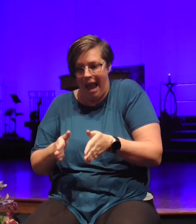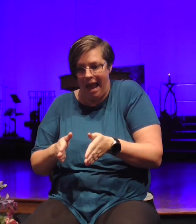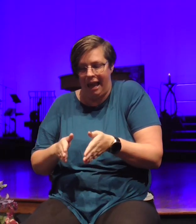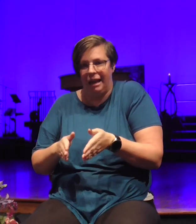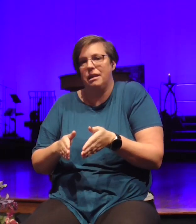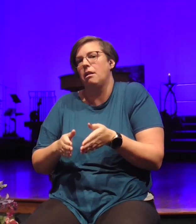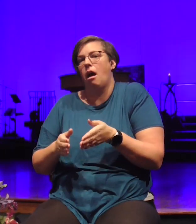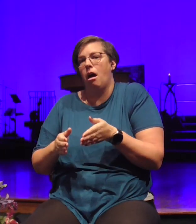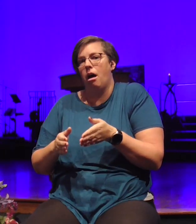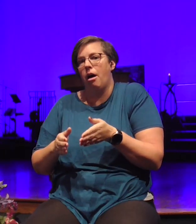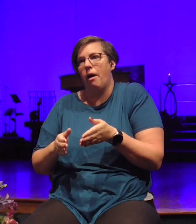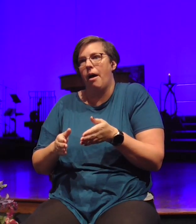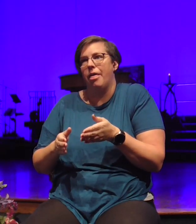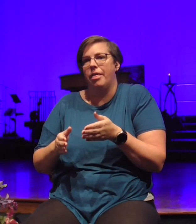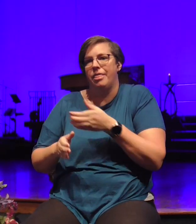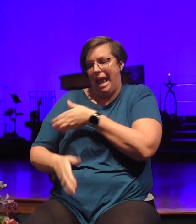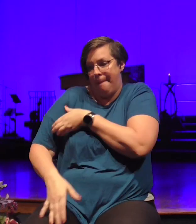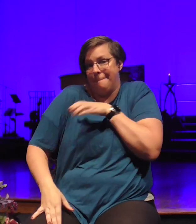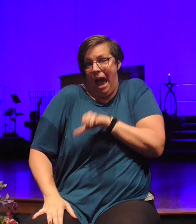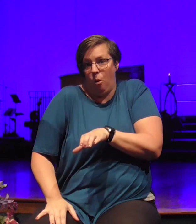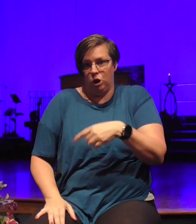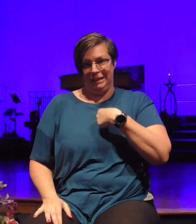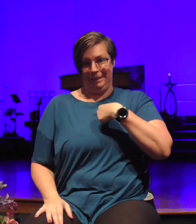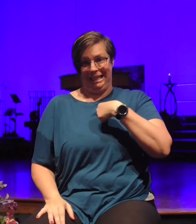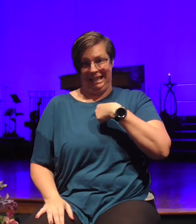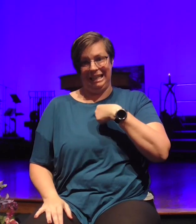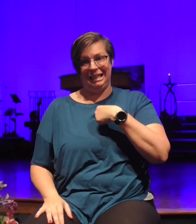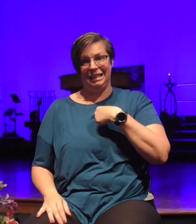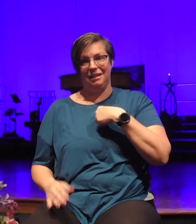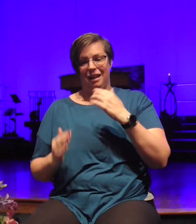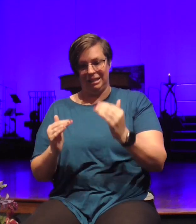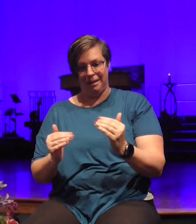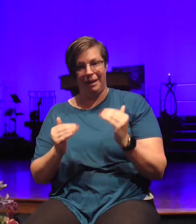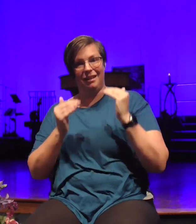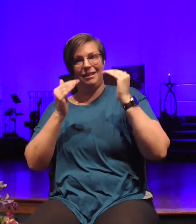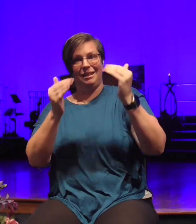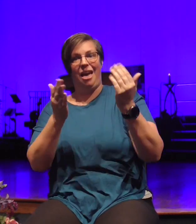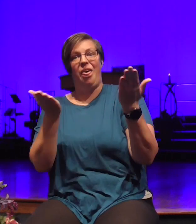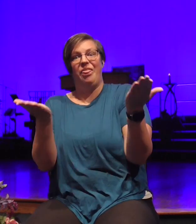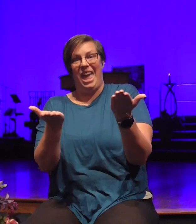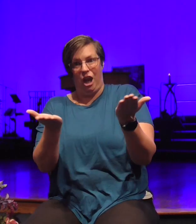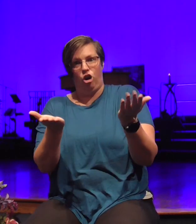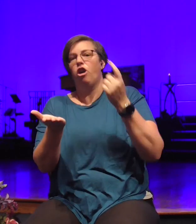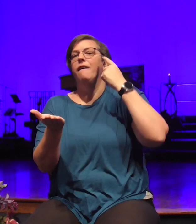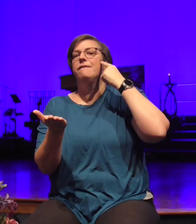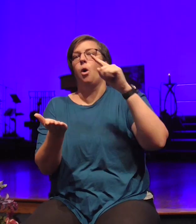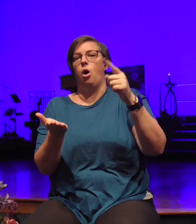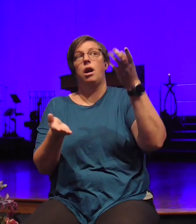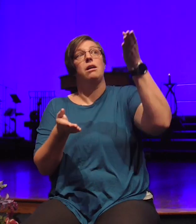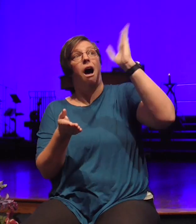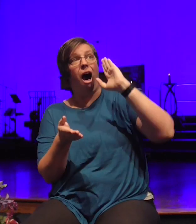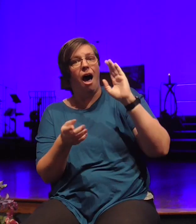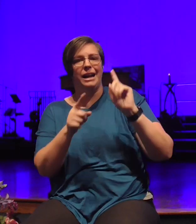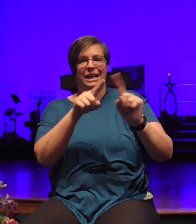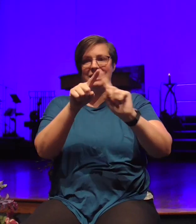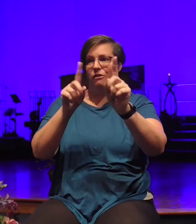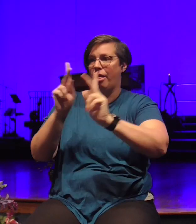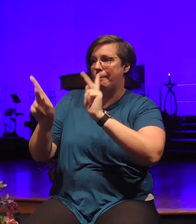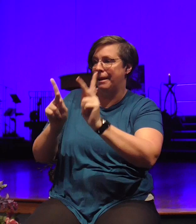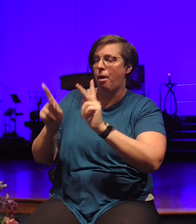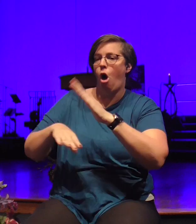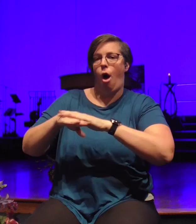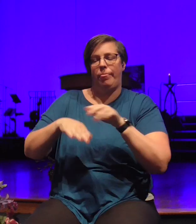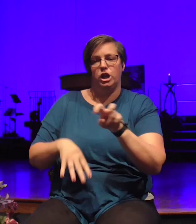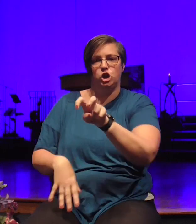to myself, to my God, and to other beings on the journey. And that's the last courage. To be